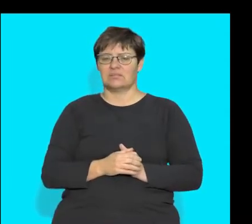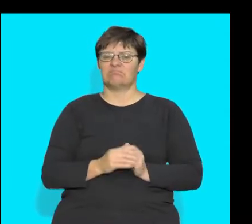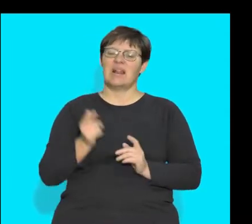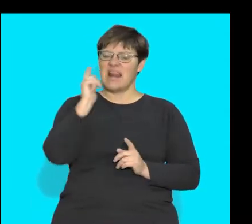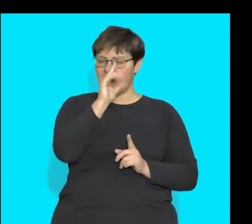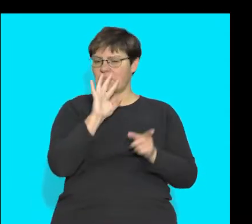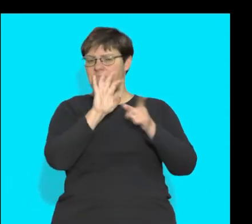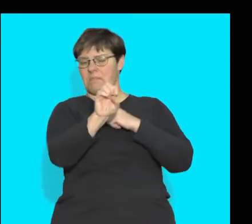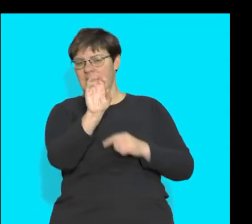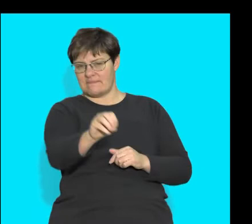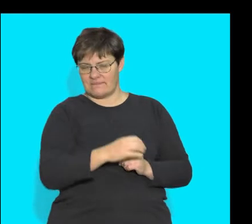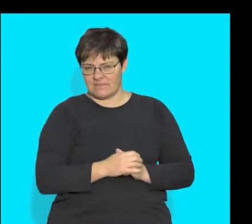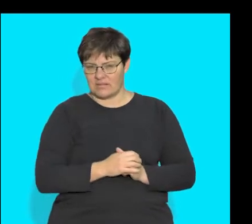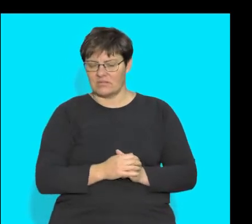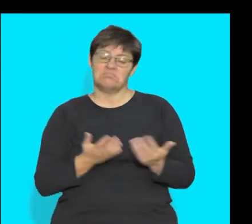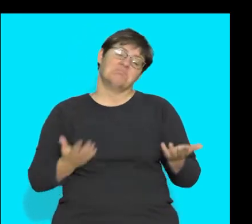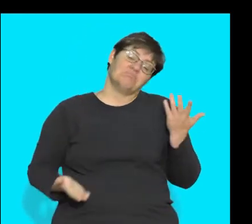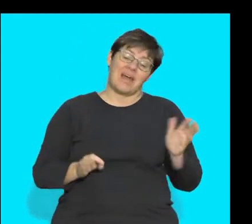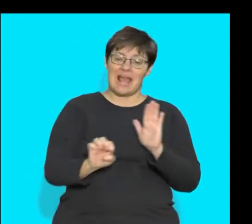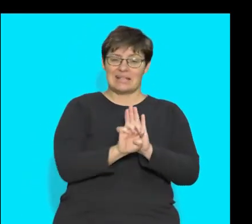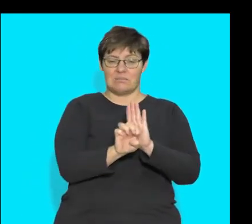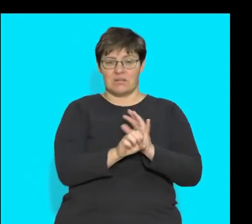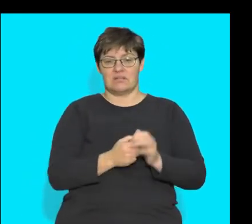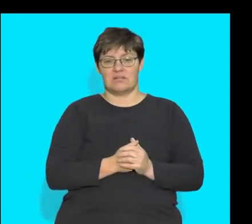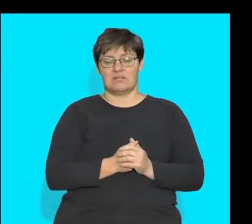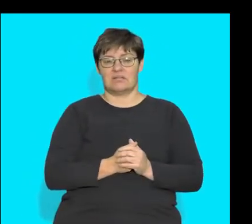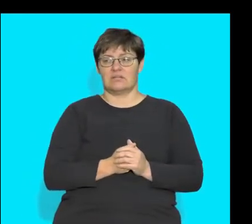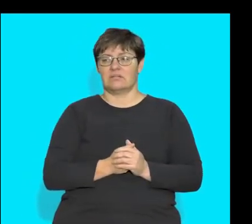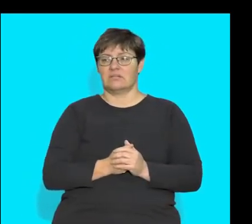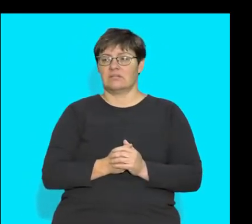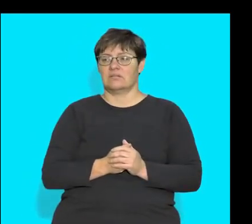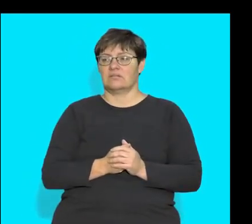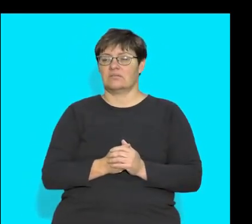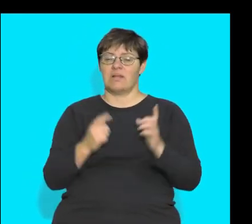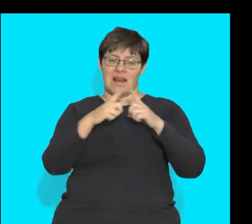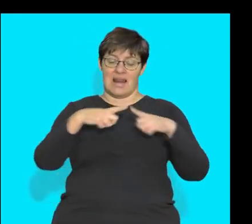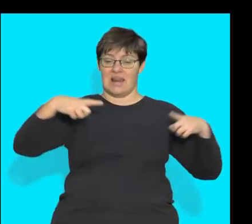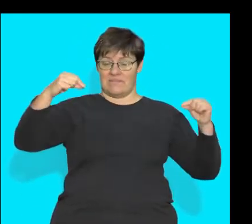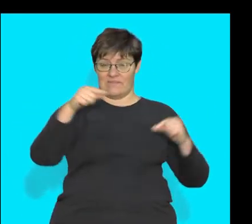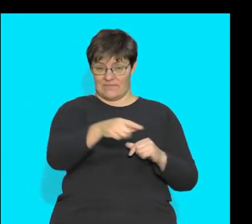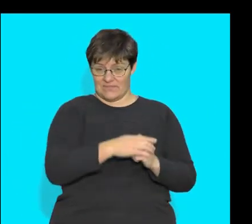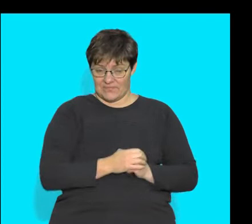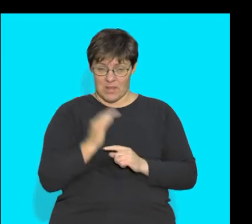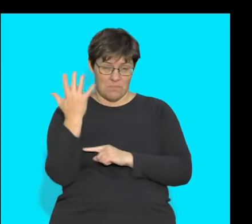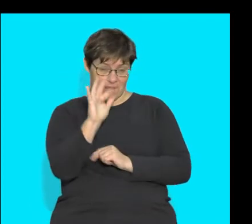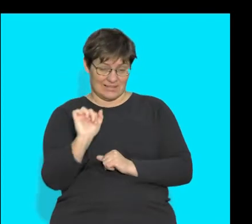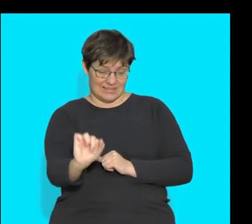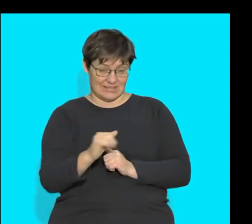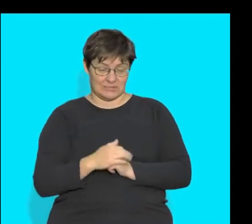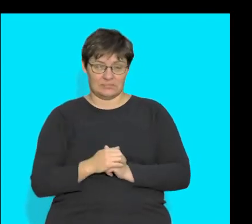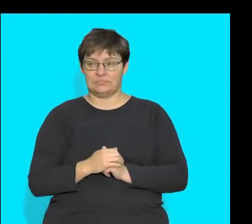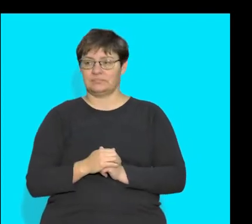across later. So if, for example, here I'm going to draw, this is a leaf.